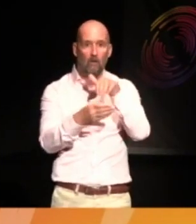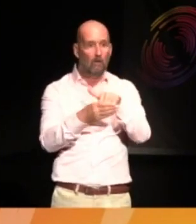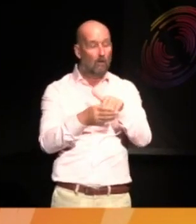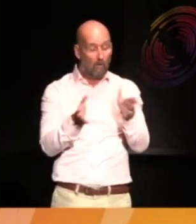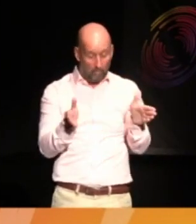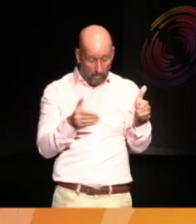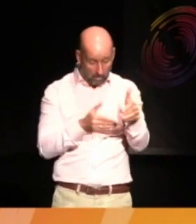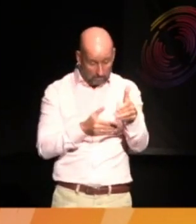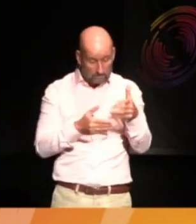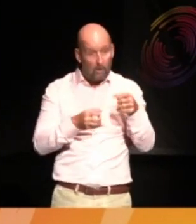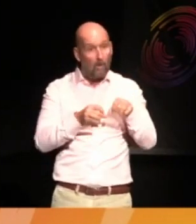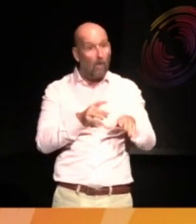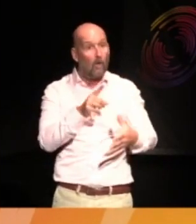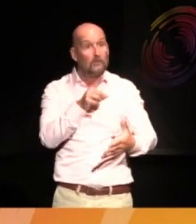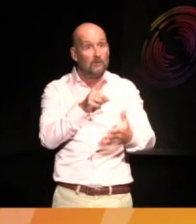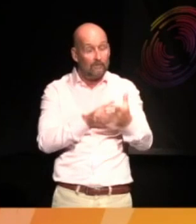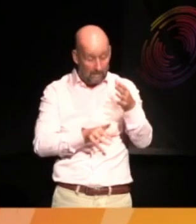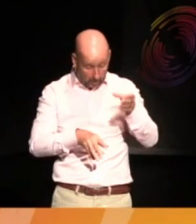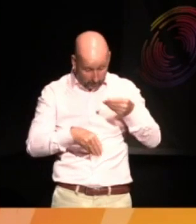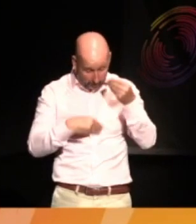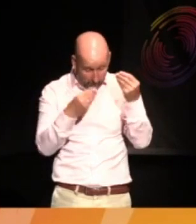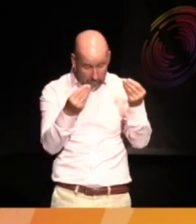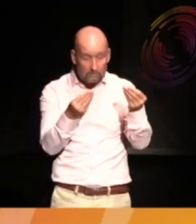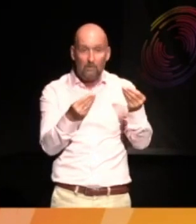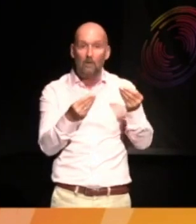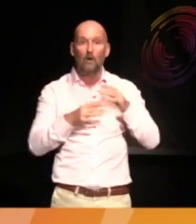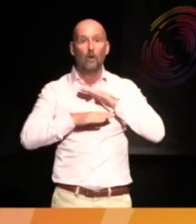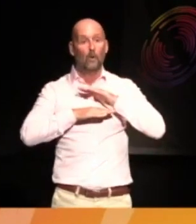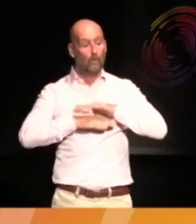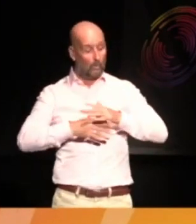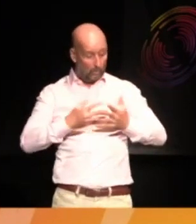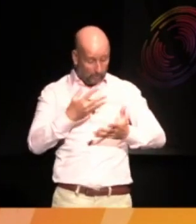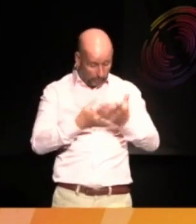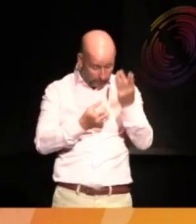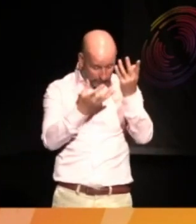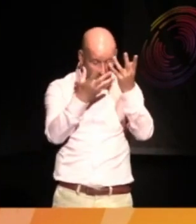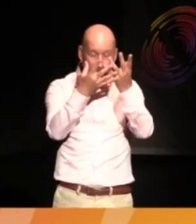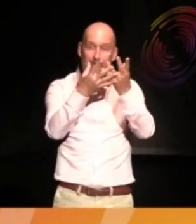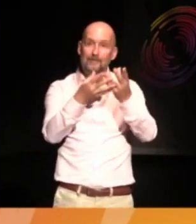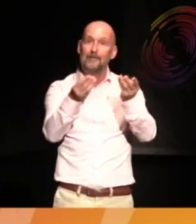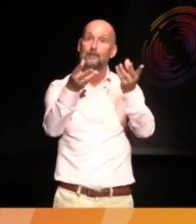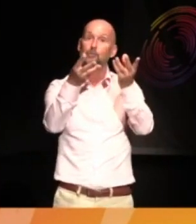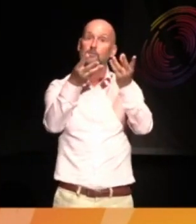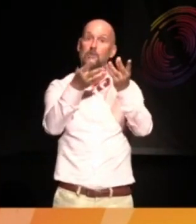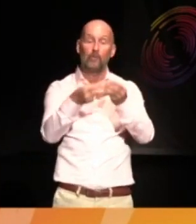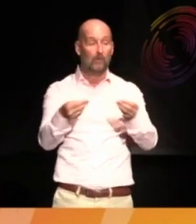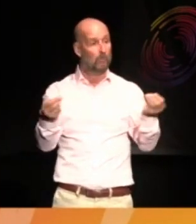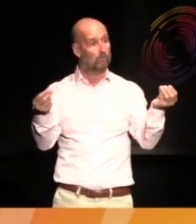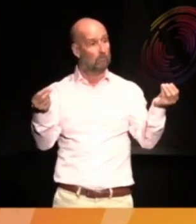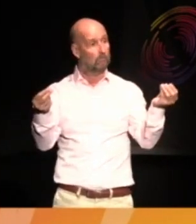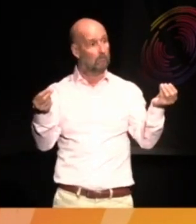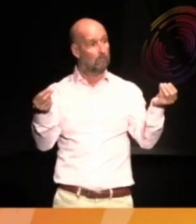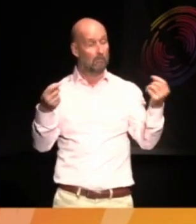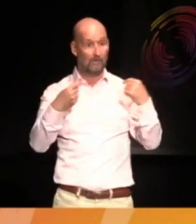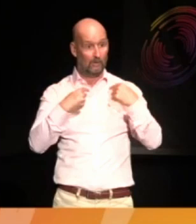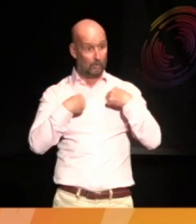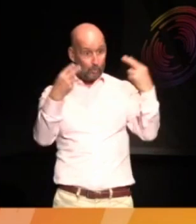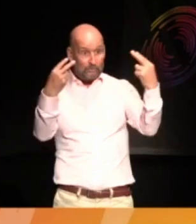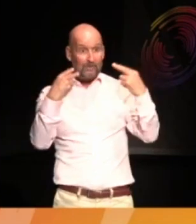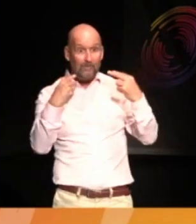box, the relief of discovery, of disappearing. You see me, don't